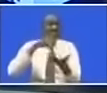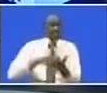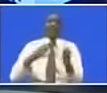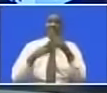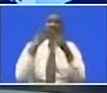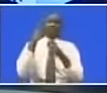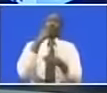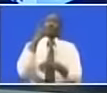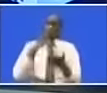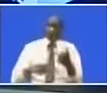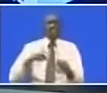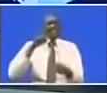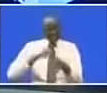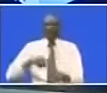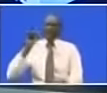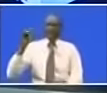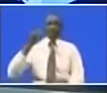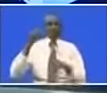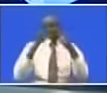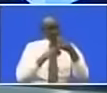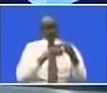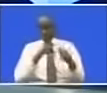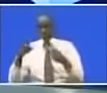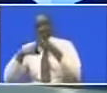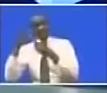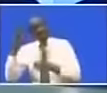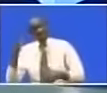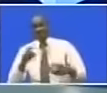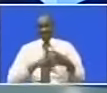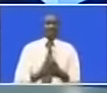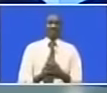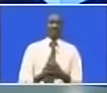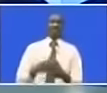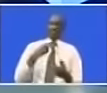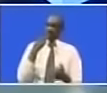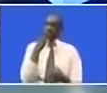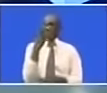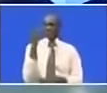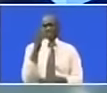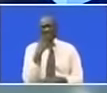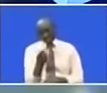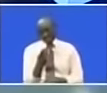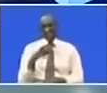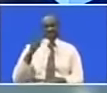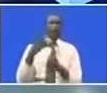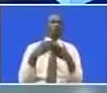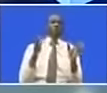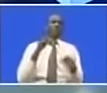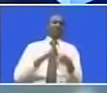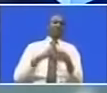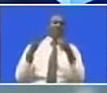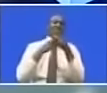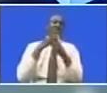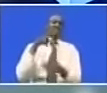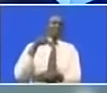94% said polling opened quite early, between 7 and 7.30, with just 4% saying that polling stations opened by 8